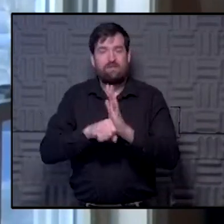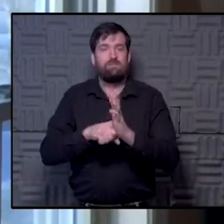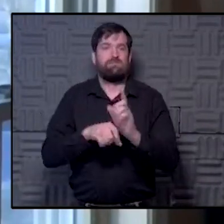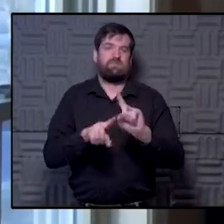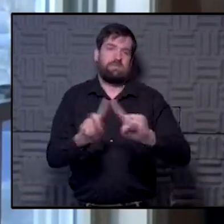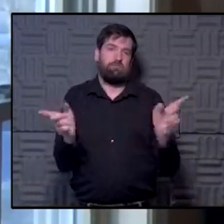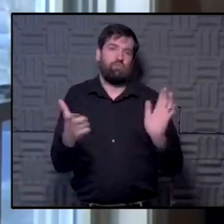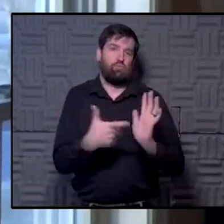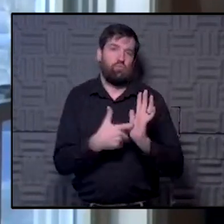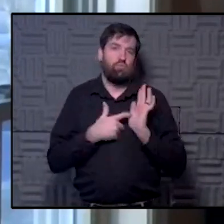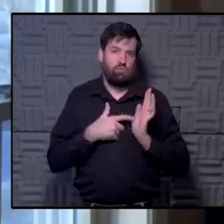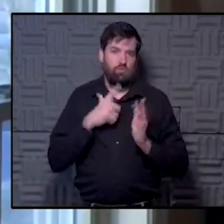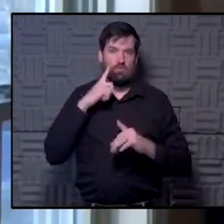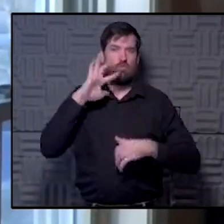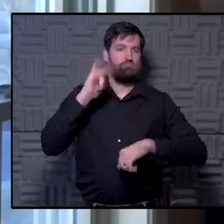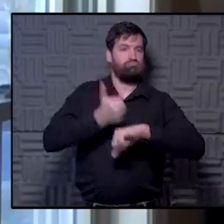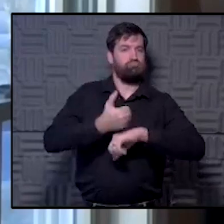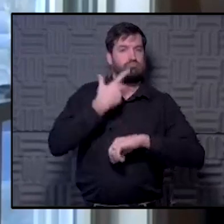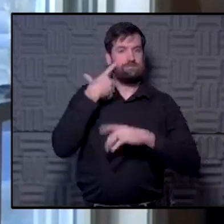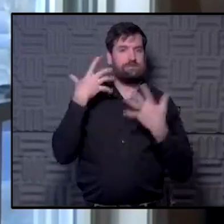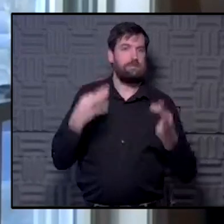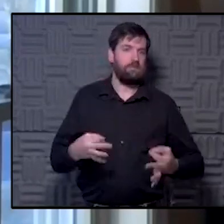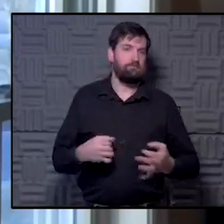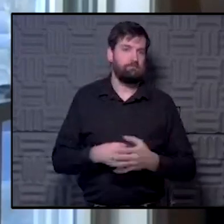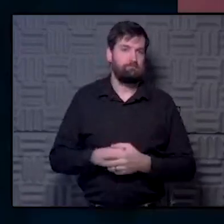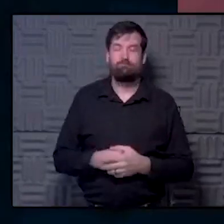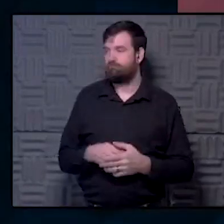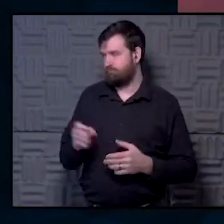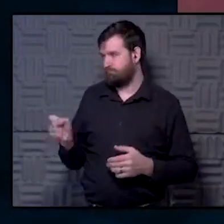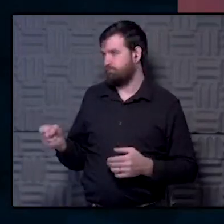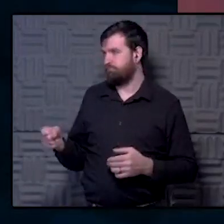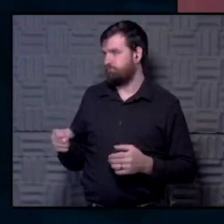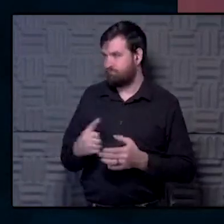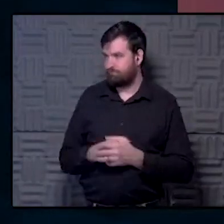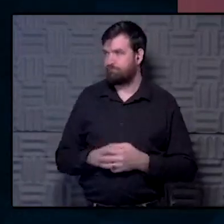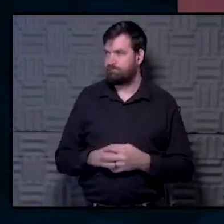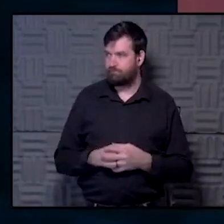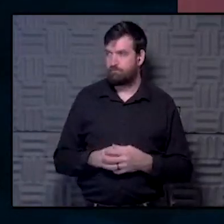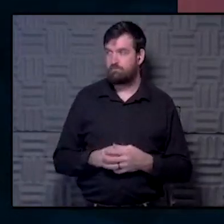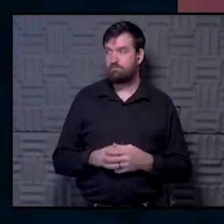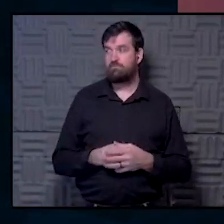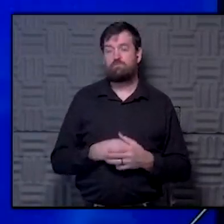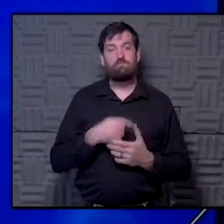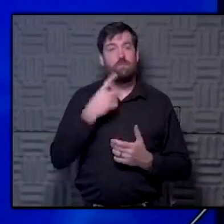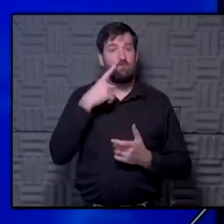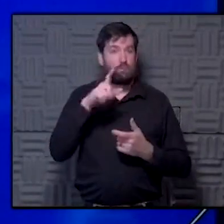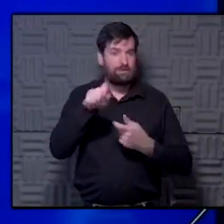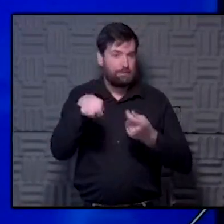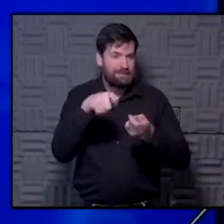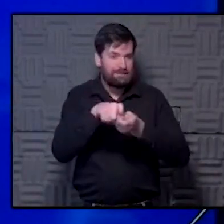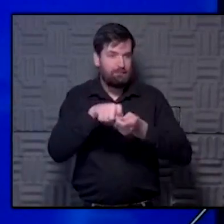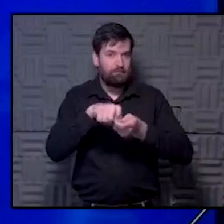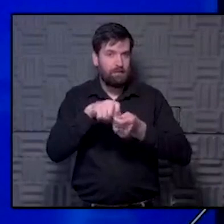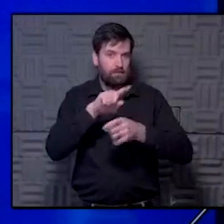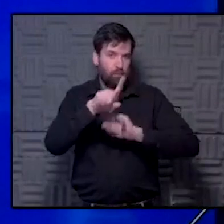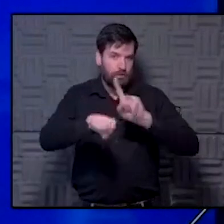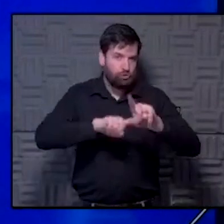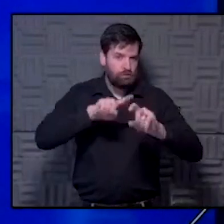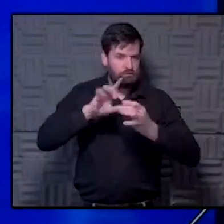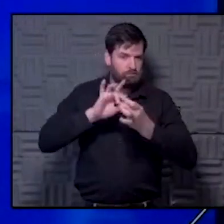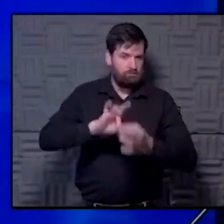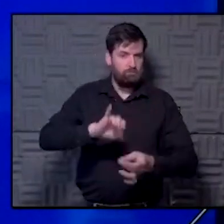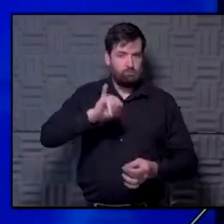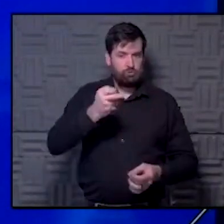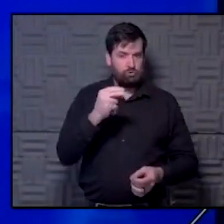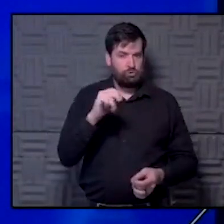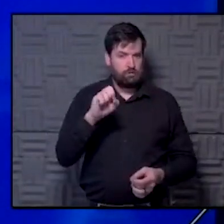criteria that they put into making those decisions. And so for the specific question about Johnson County, I can't